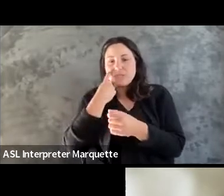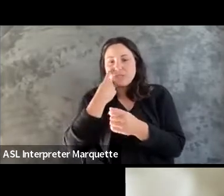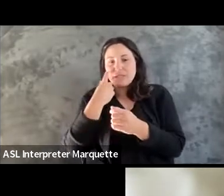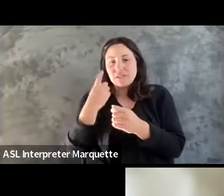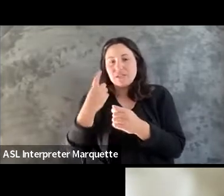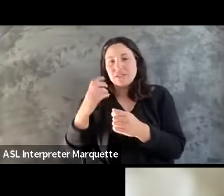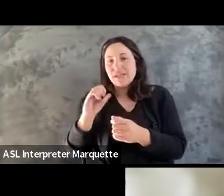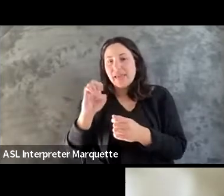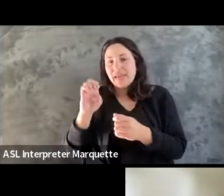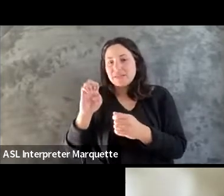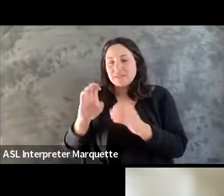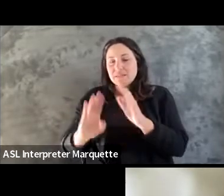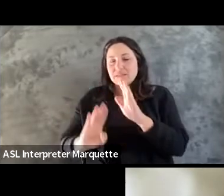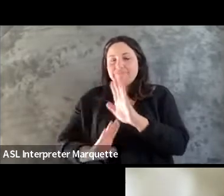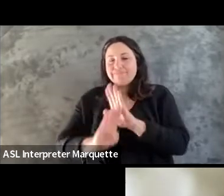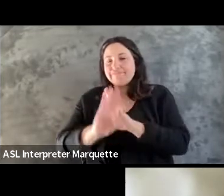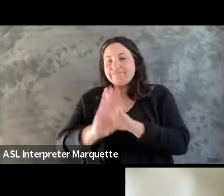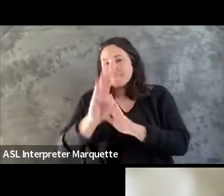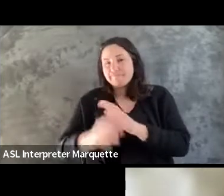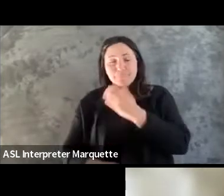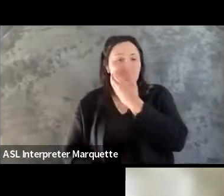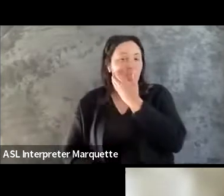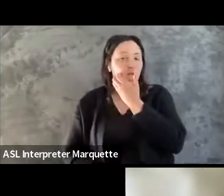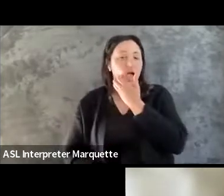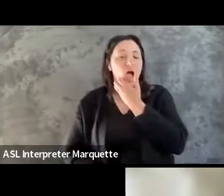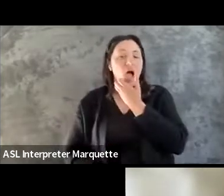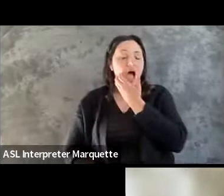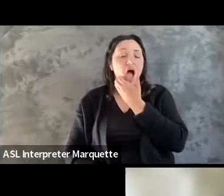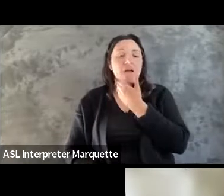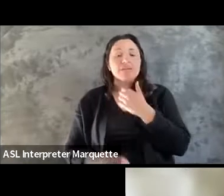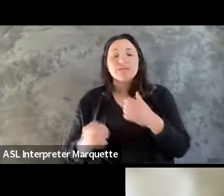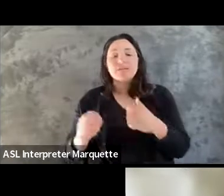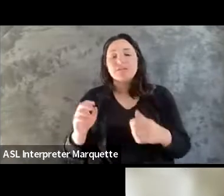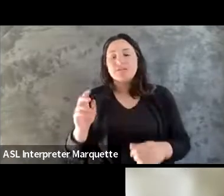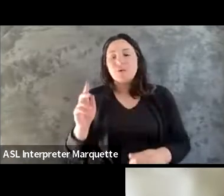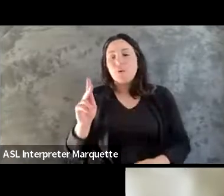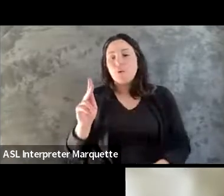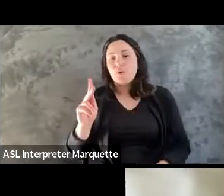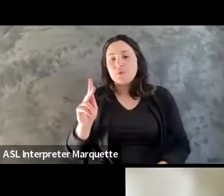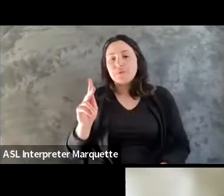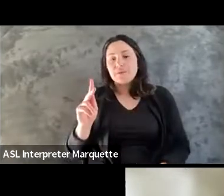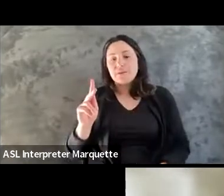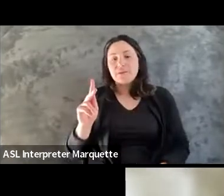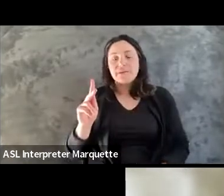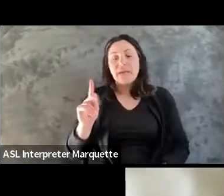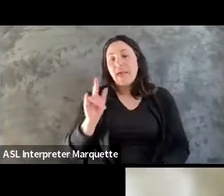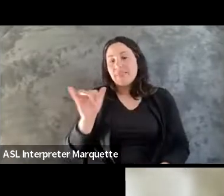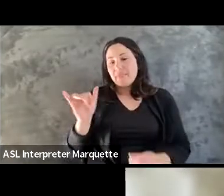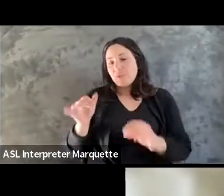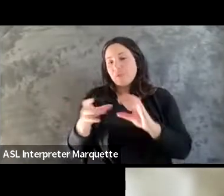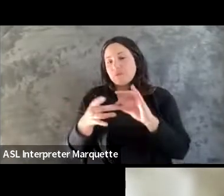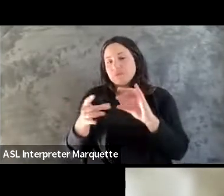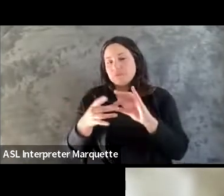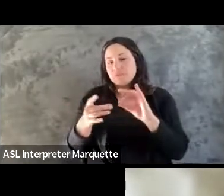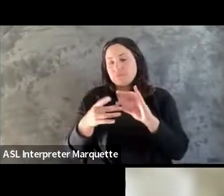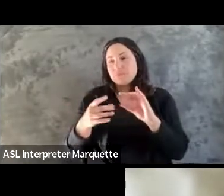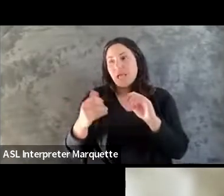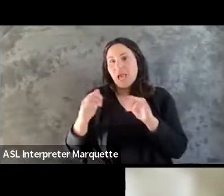cases. And so in a little bit, Kathy's going to talk more about how that applies to us and what the future might look